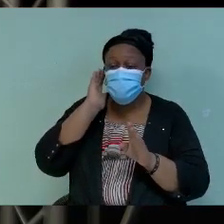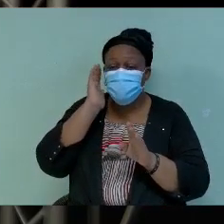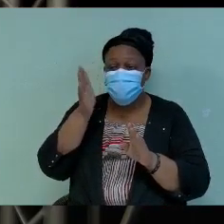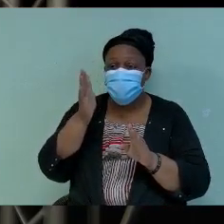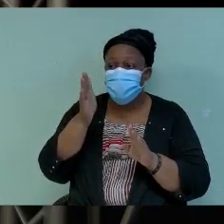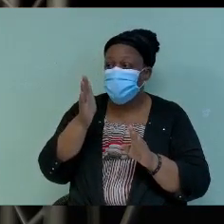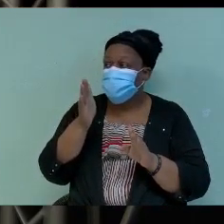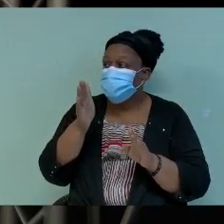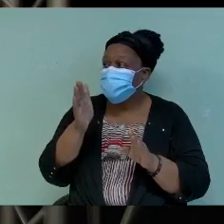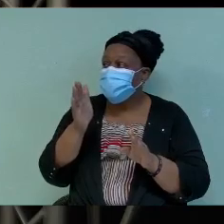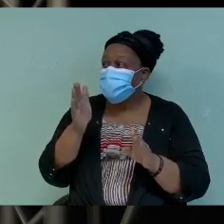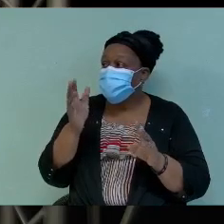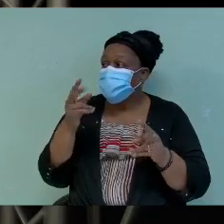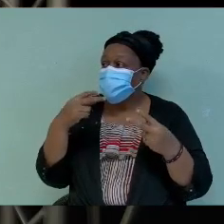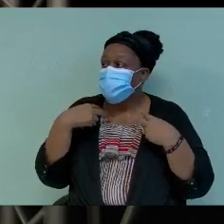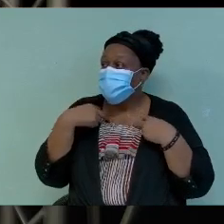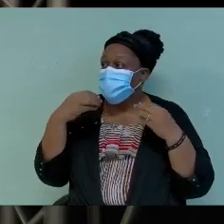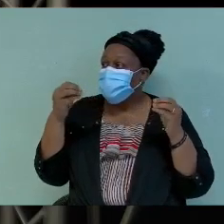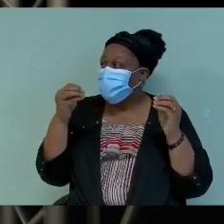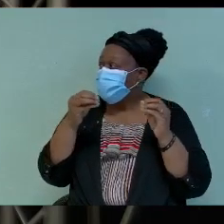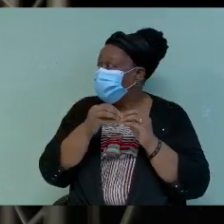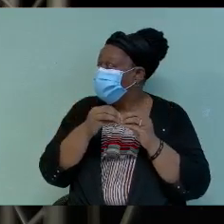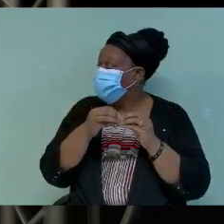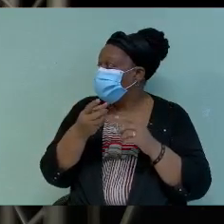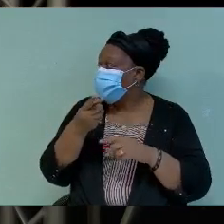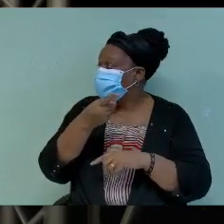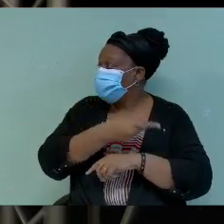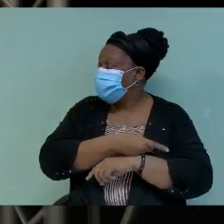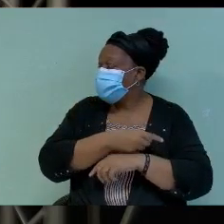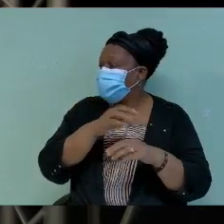Who is going to take that?